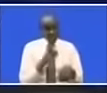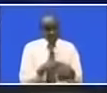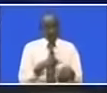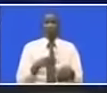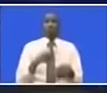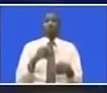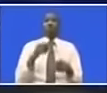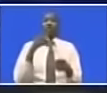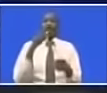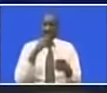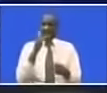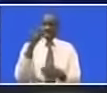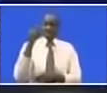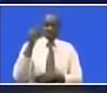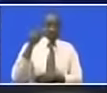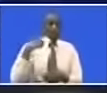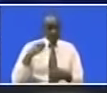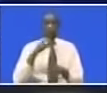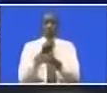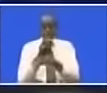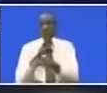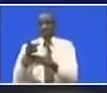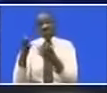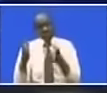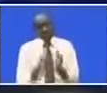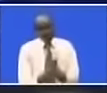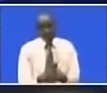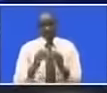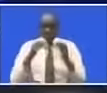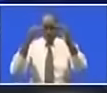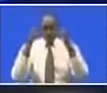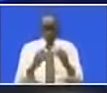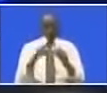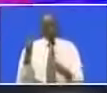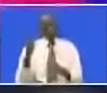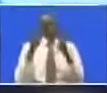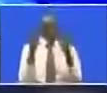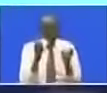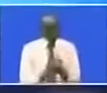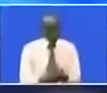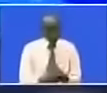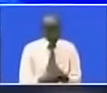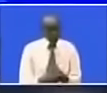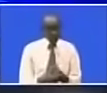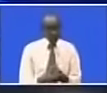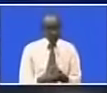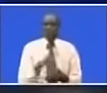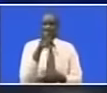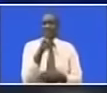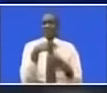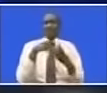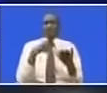of polling agents at the various polling stations. Want to move to the next issue now, and which was